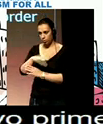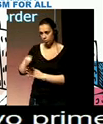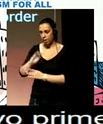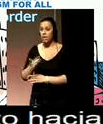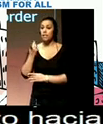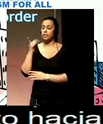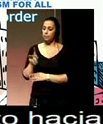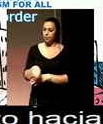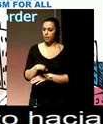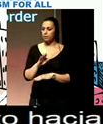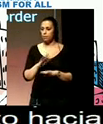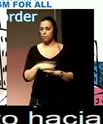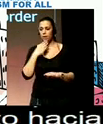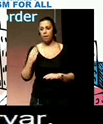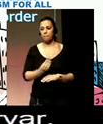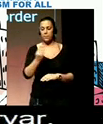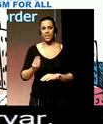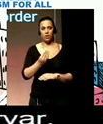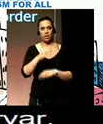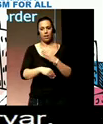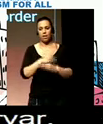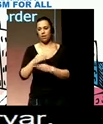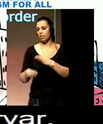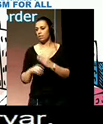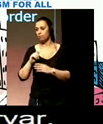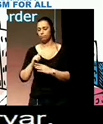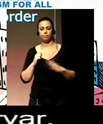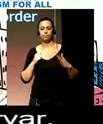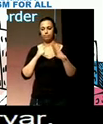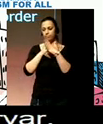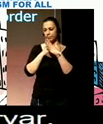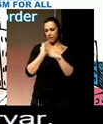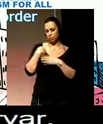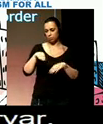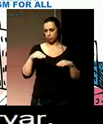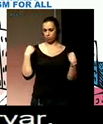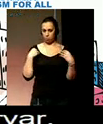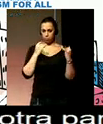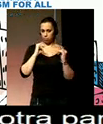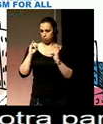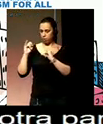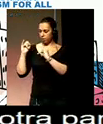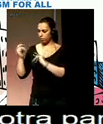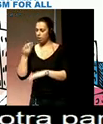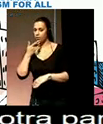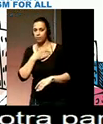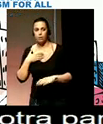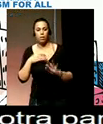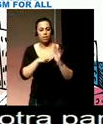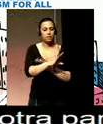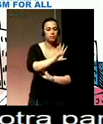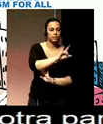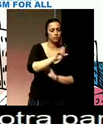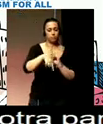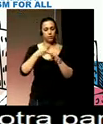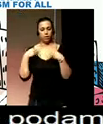for that we want to preserve, but on the other hand, also to improve how to